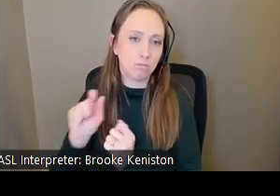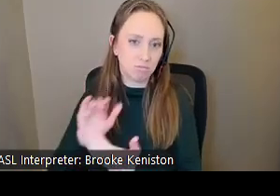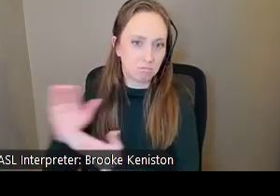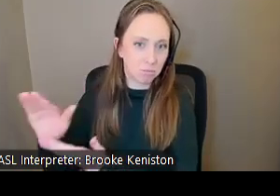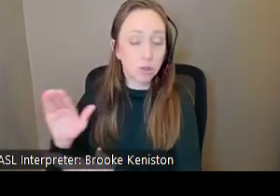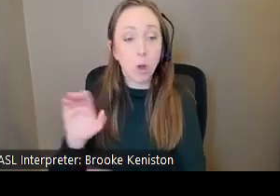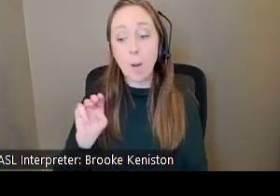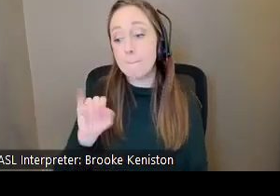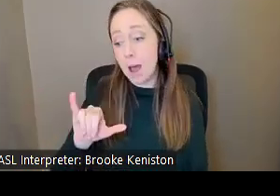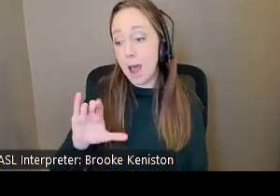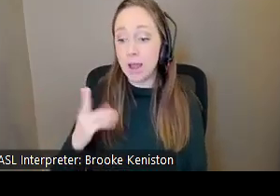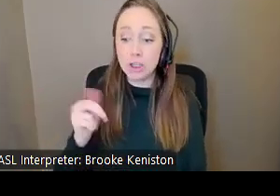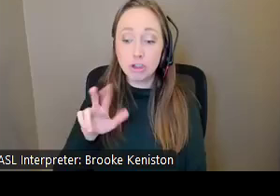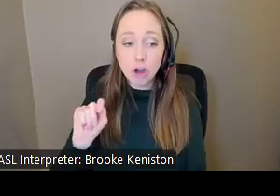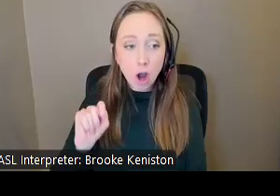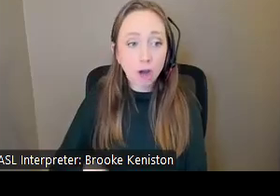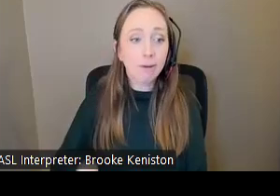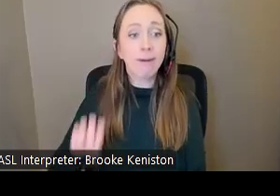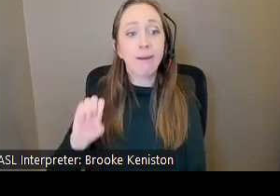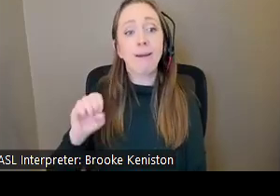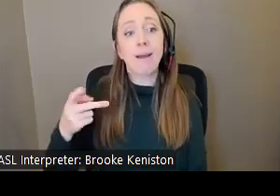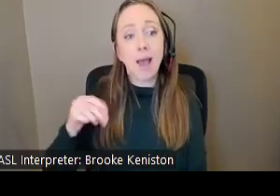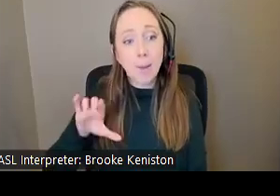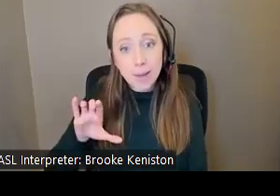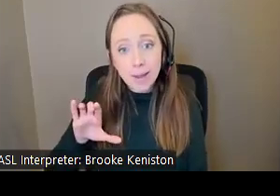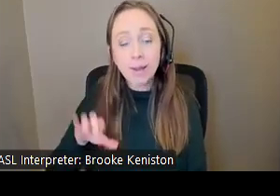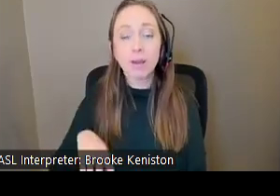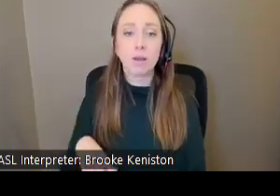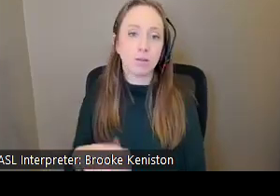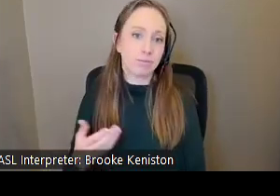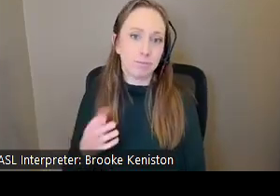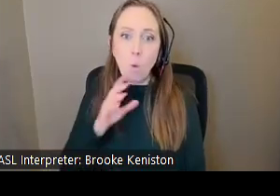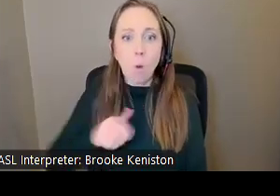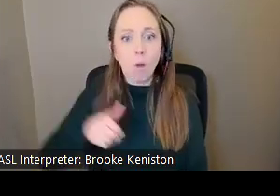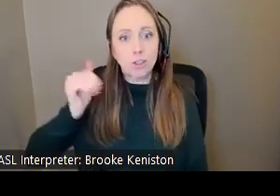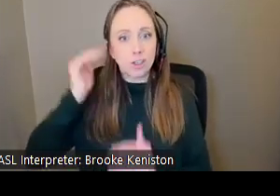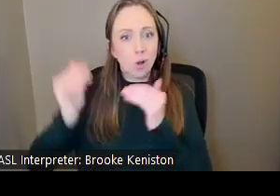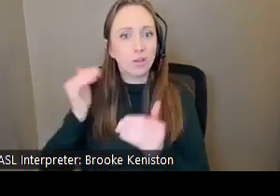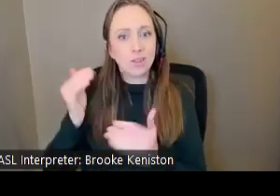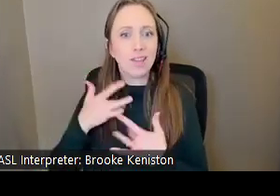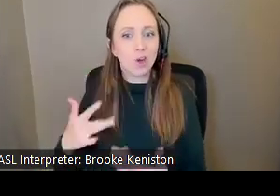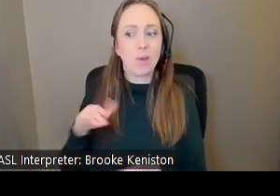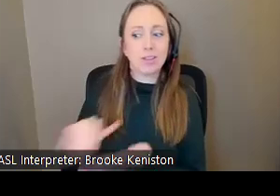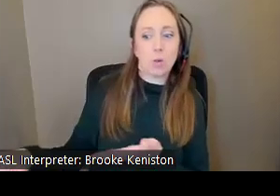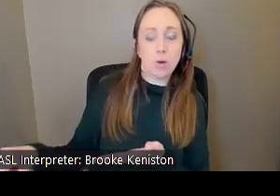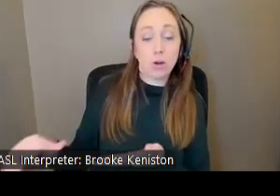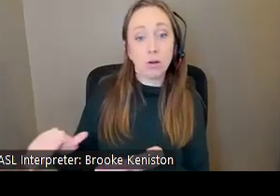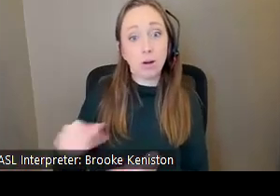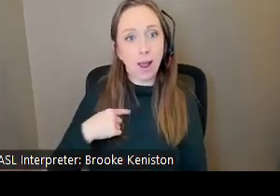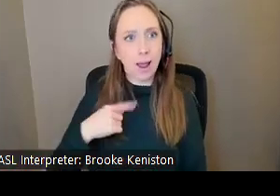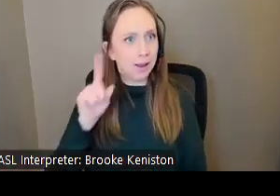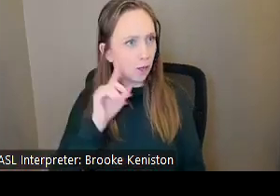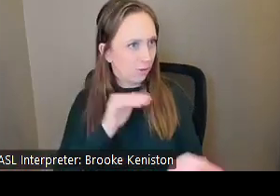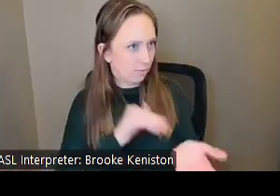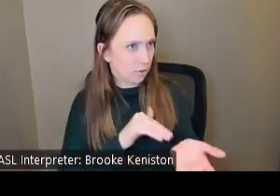of the times I hear physicians say, well, I'll send it to your MyChart, you can review it there. which is great, right? Like immediate,